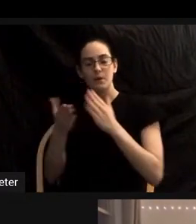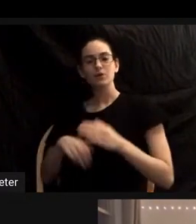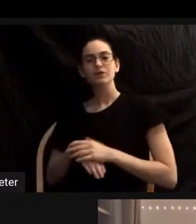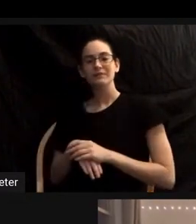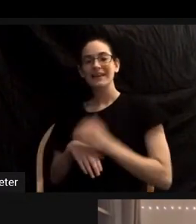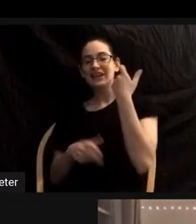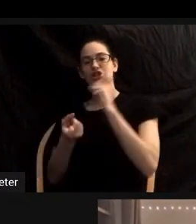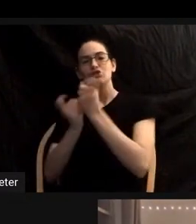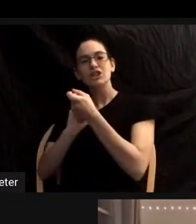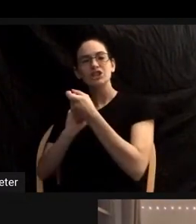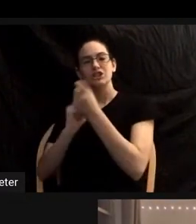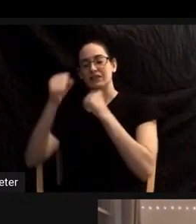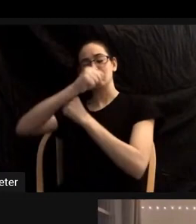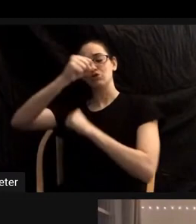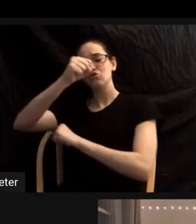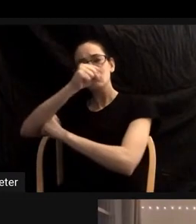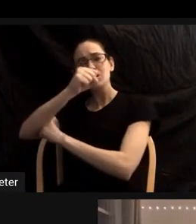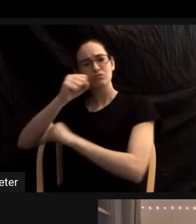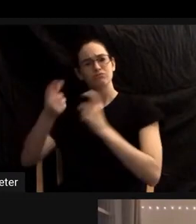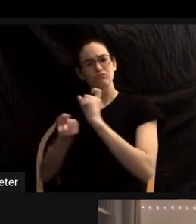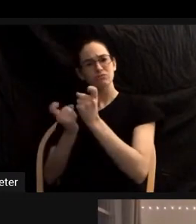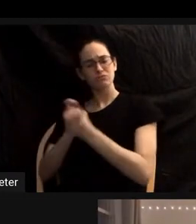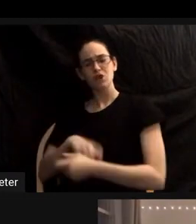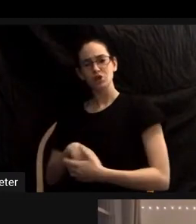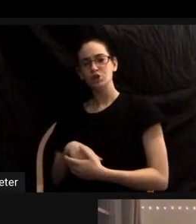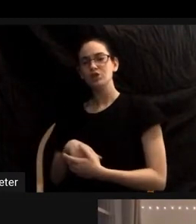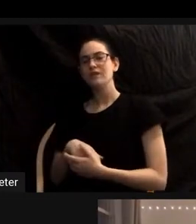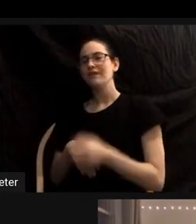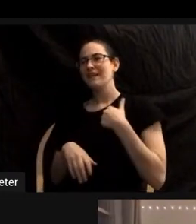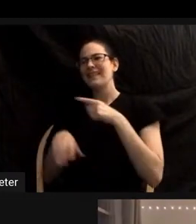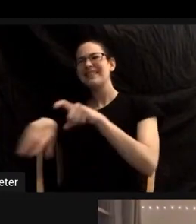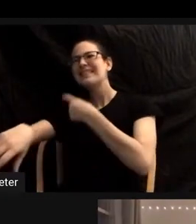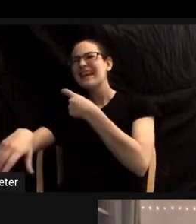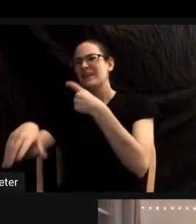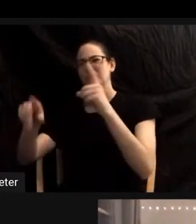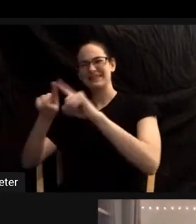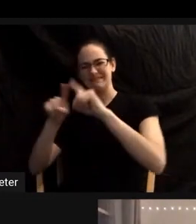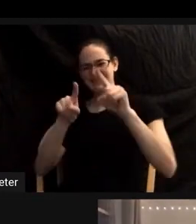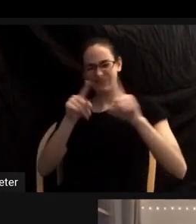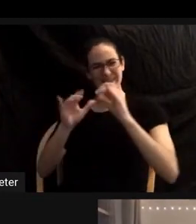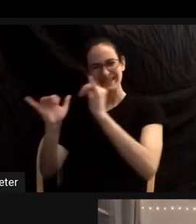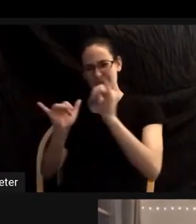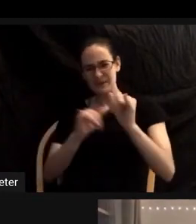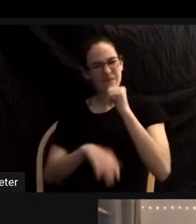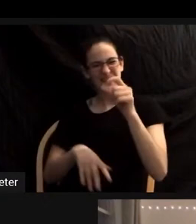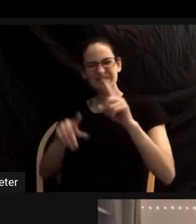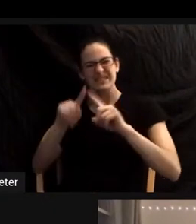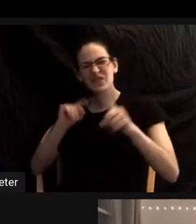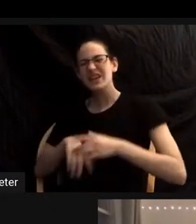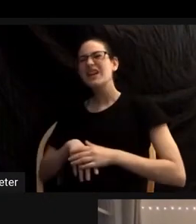like, structure and format and length and, like, the random things we were testing out